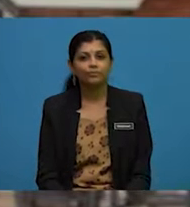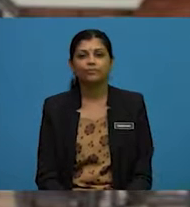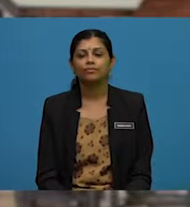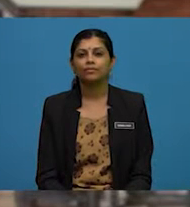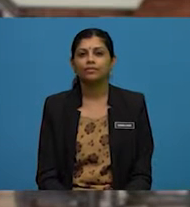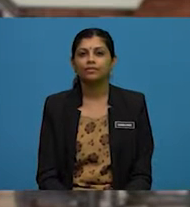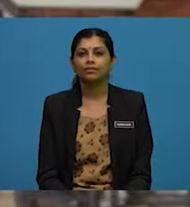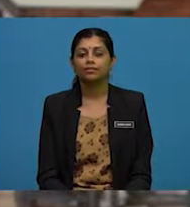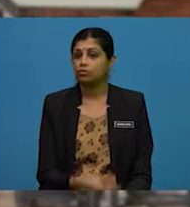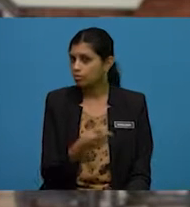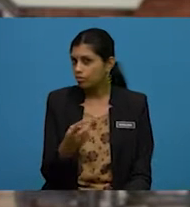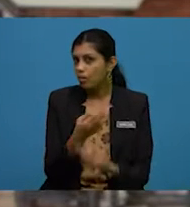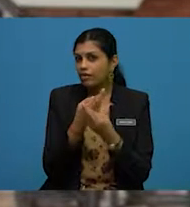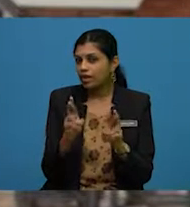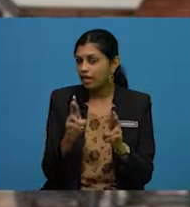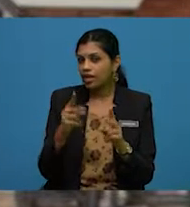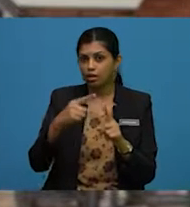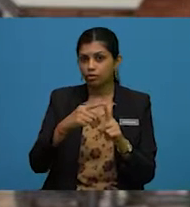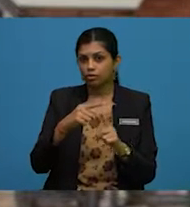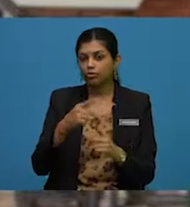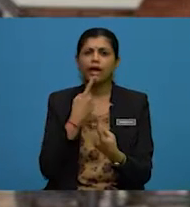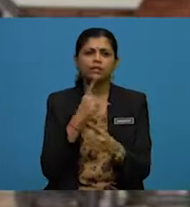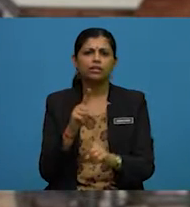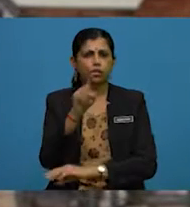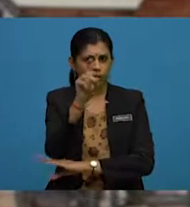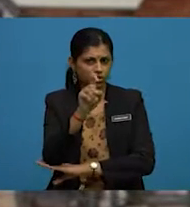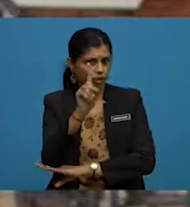So, are you ready to answer question 1?